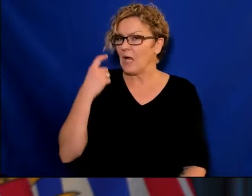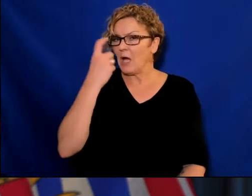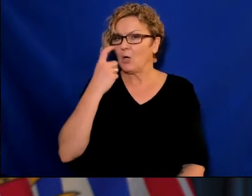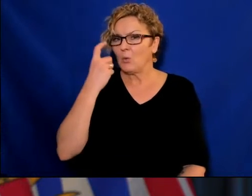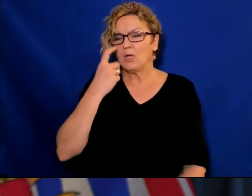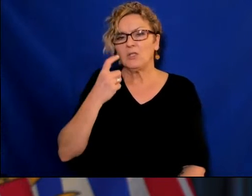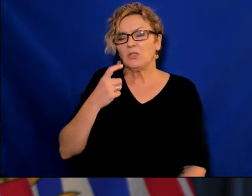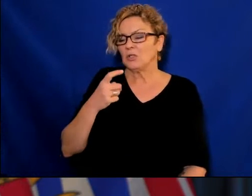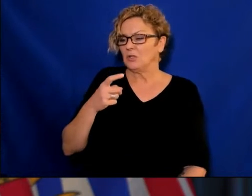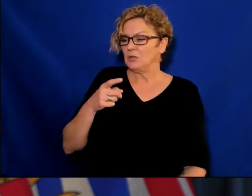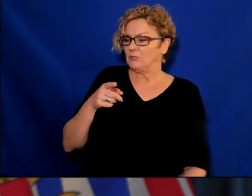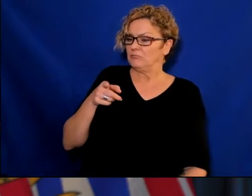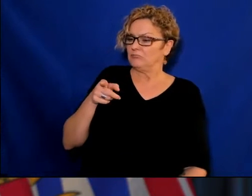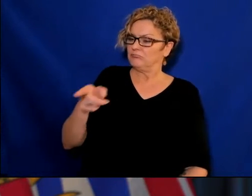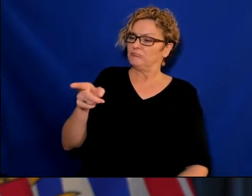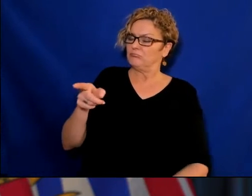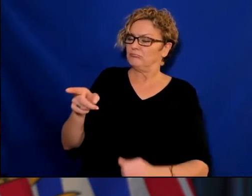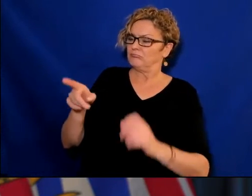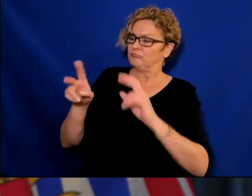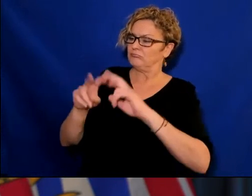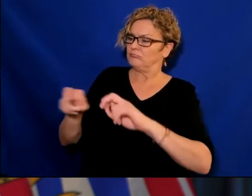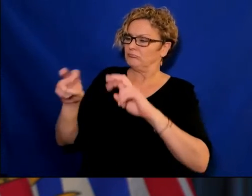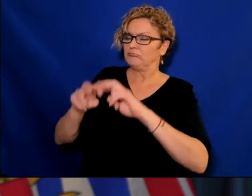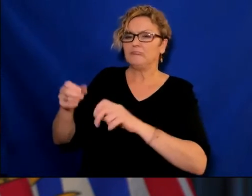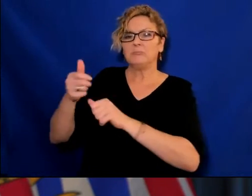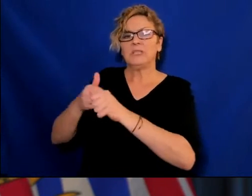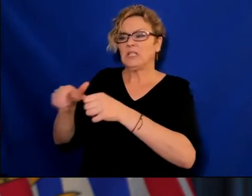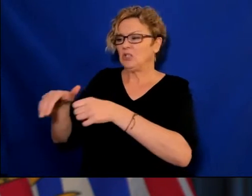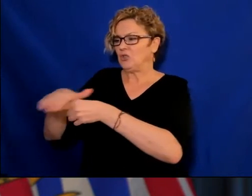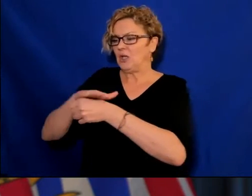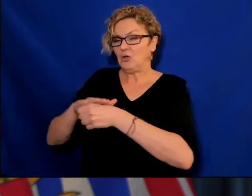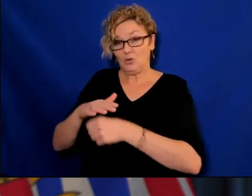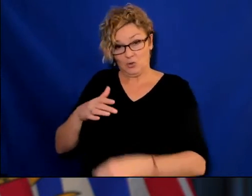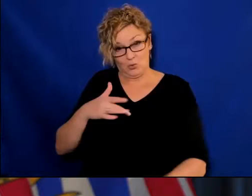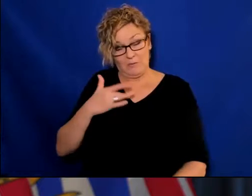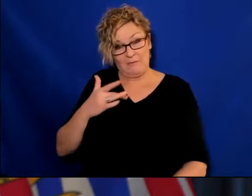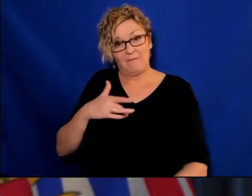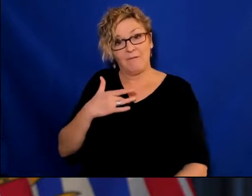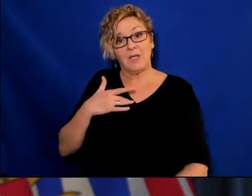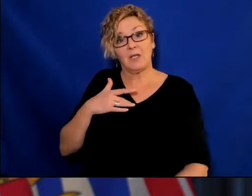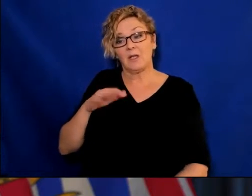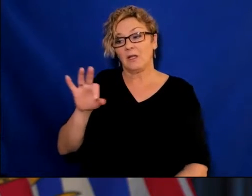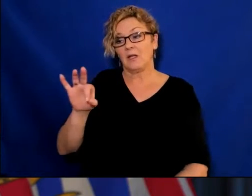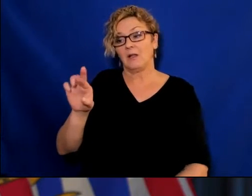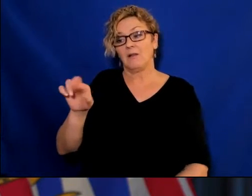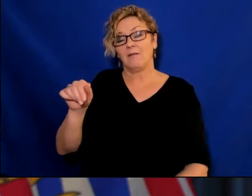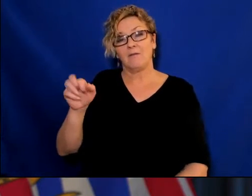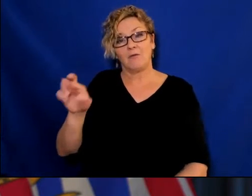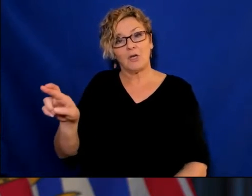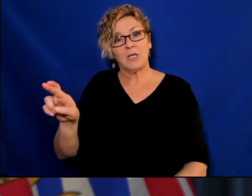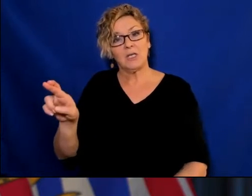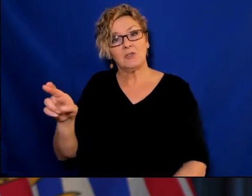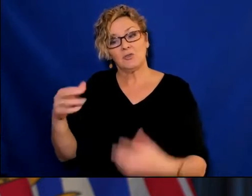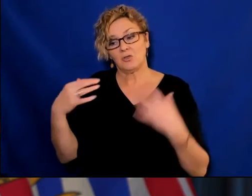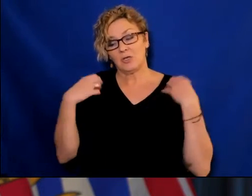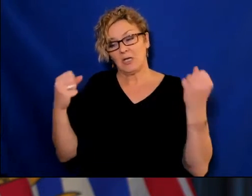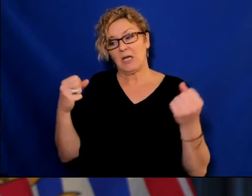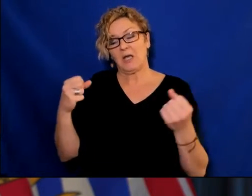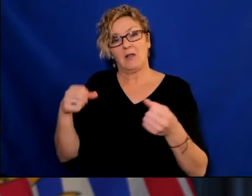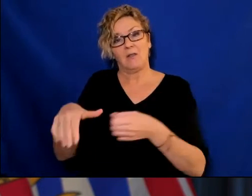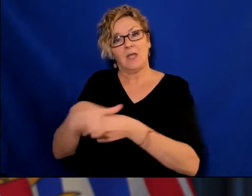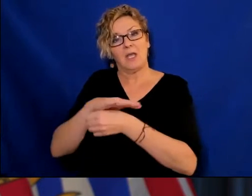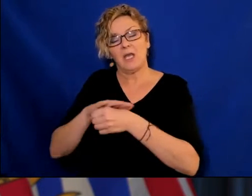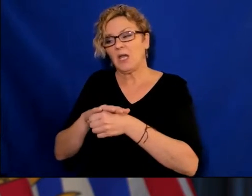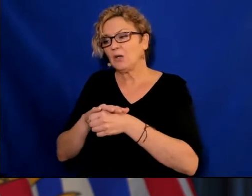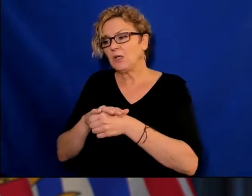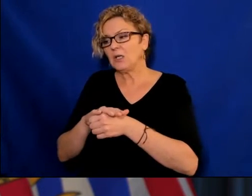based on the population level. And if you could just answer Minister Dix the question about, you know, what's being done to reach out to